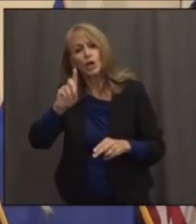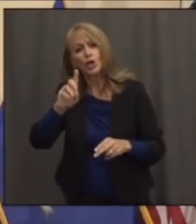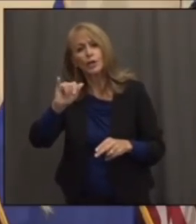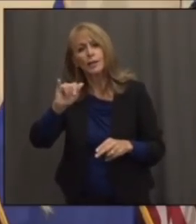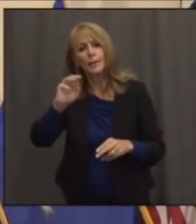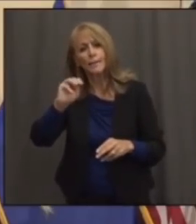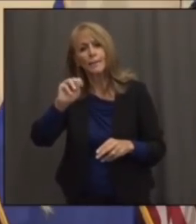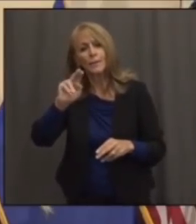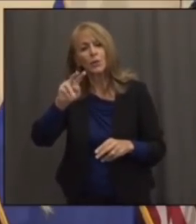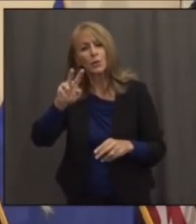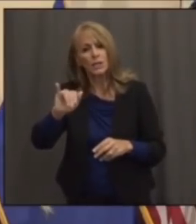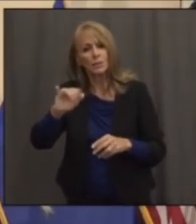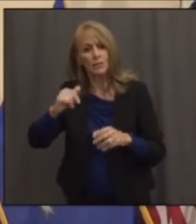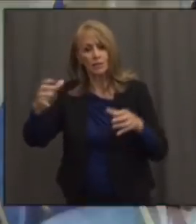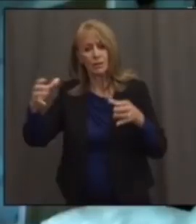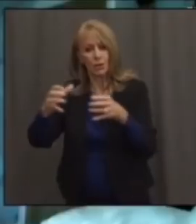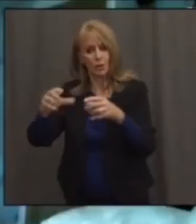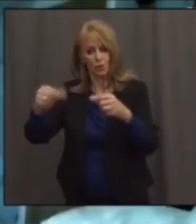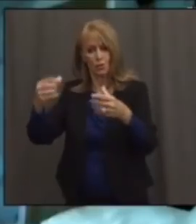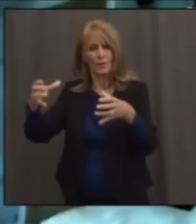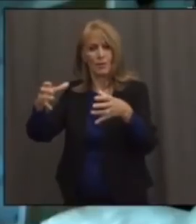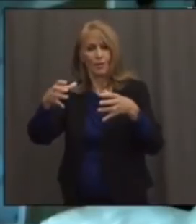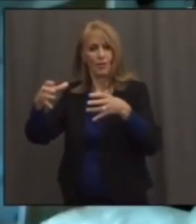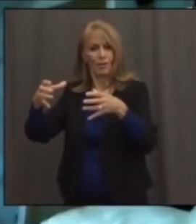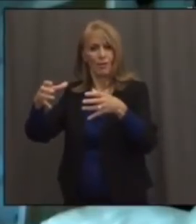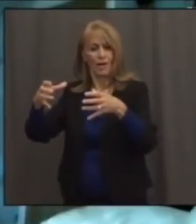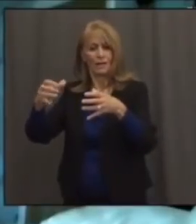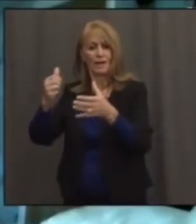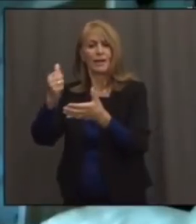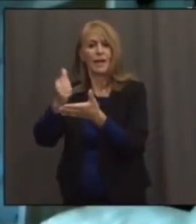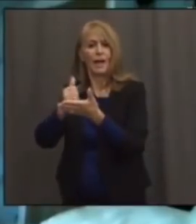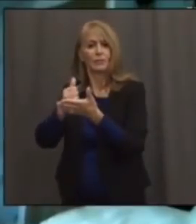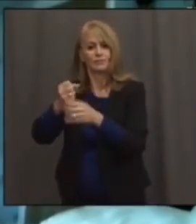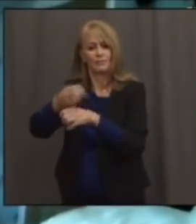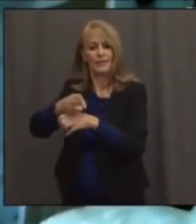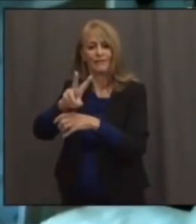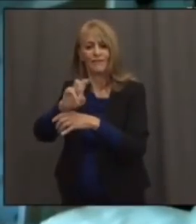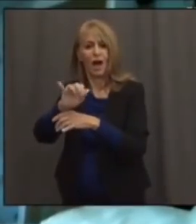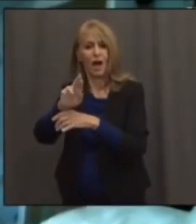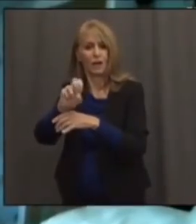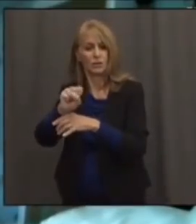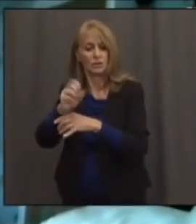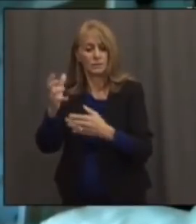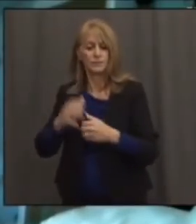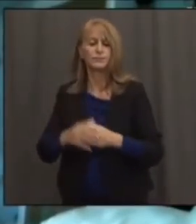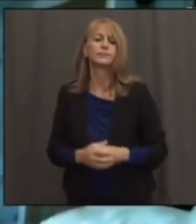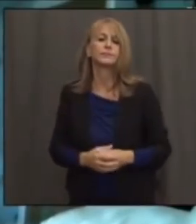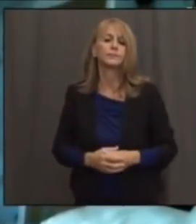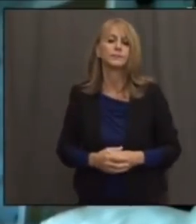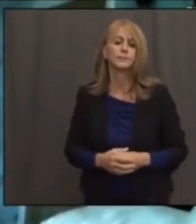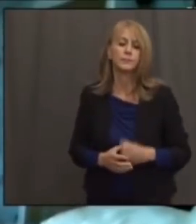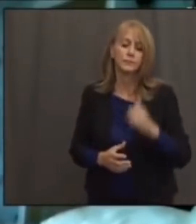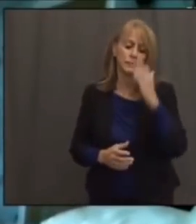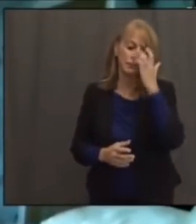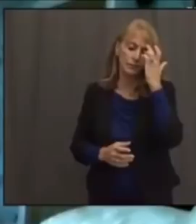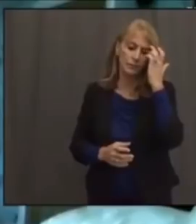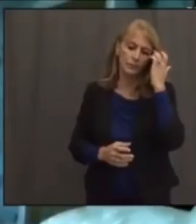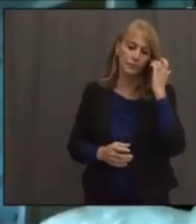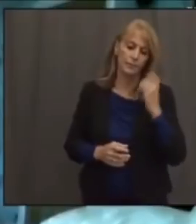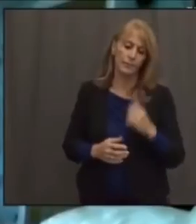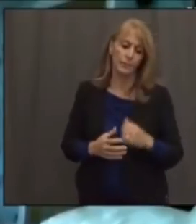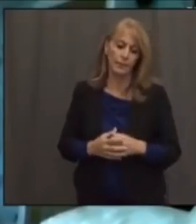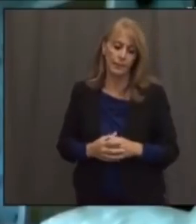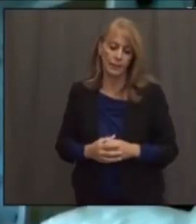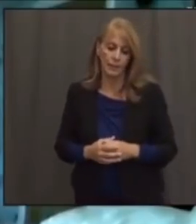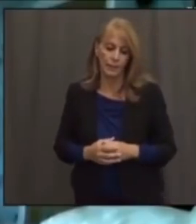on the threshold? Well, thank you for that question. And I think just going back, there are two